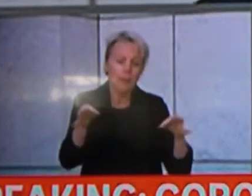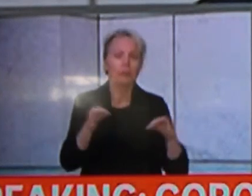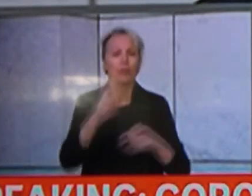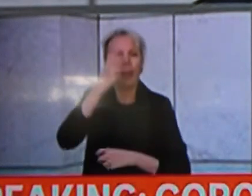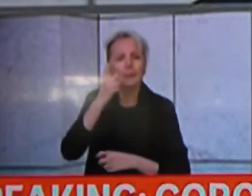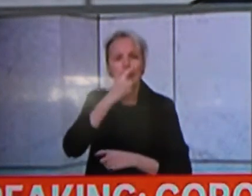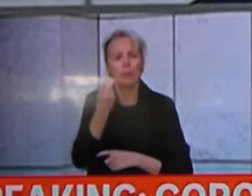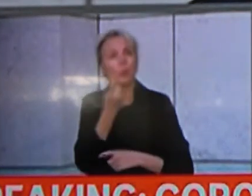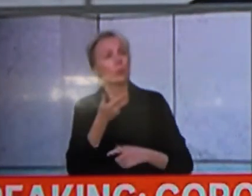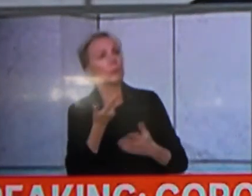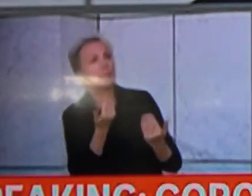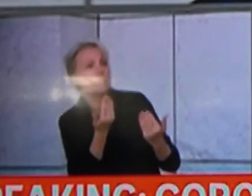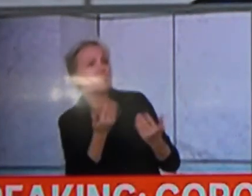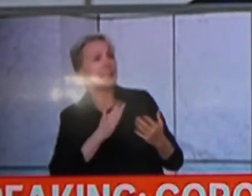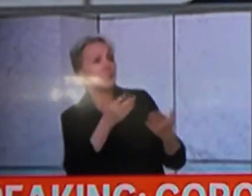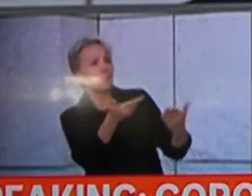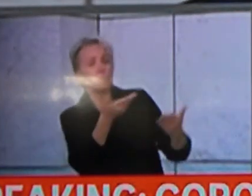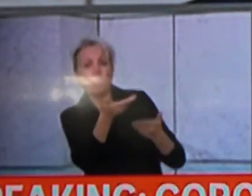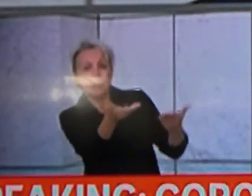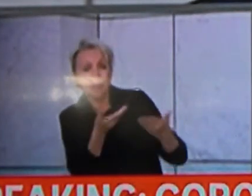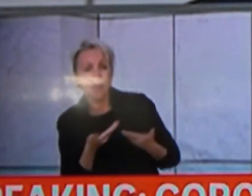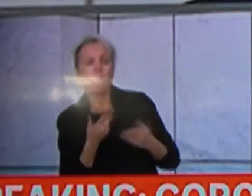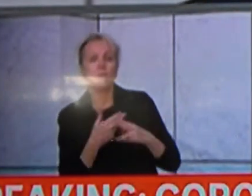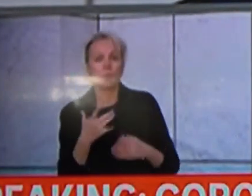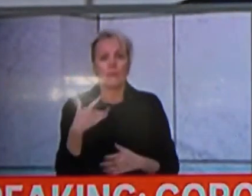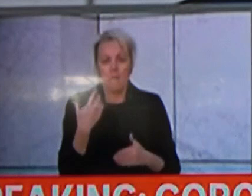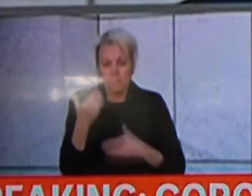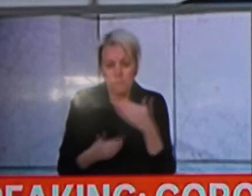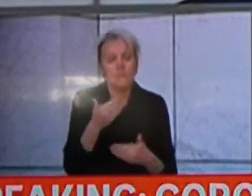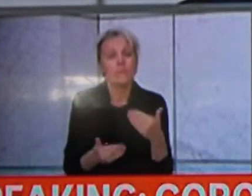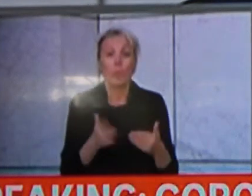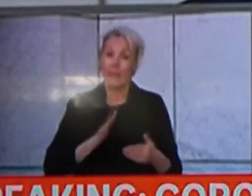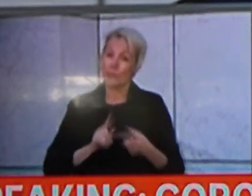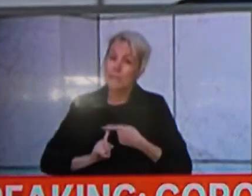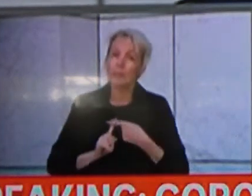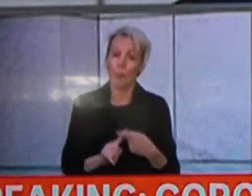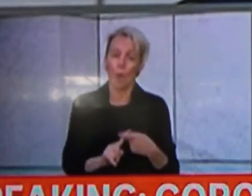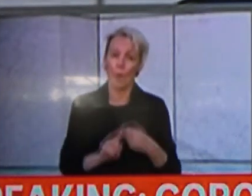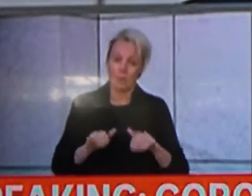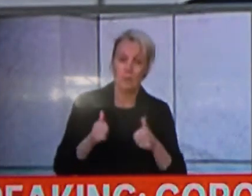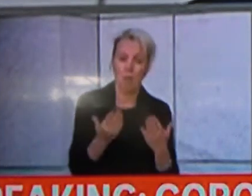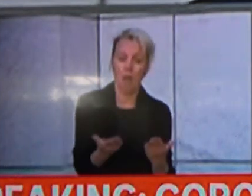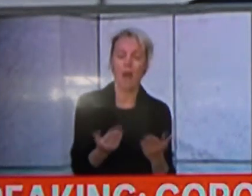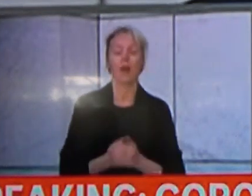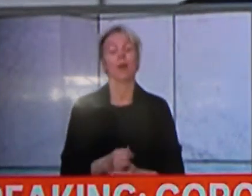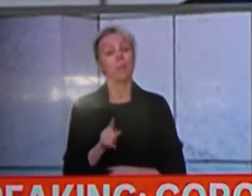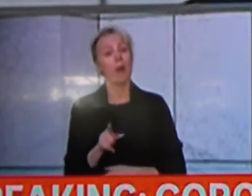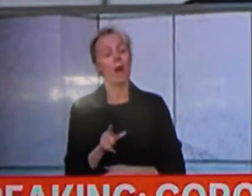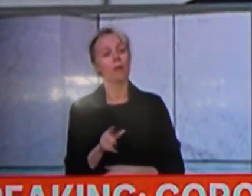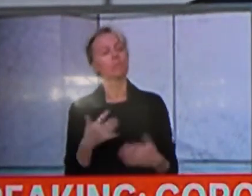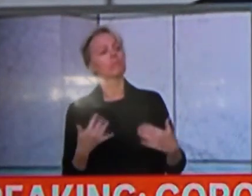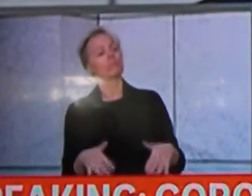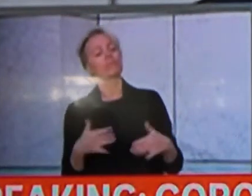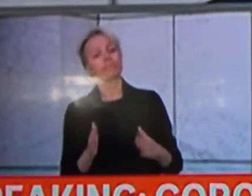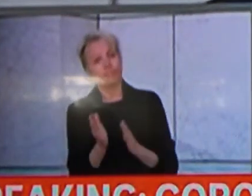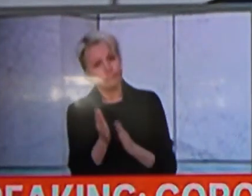dependent on these services. And so it's important that we provide that resource support. But what I am impressed by is